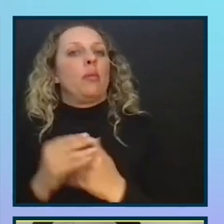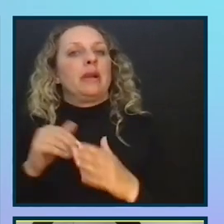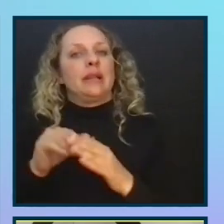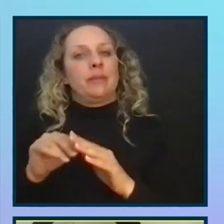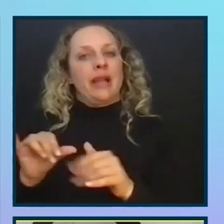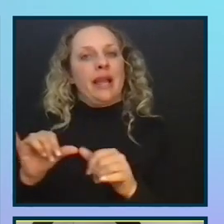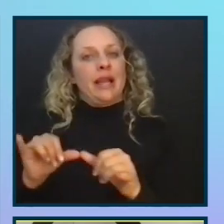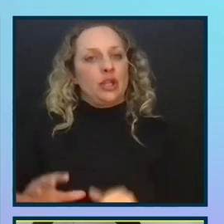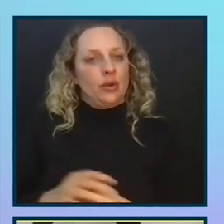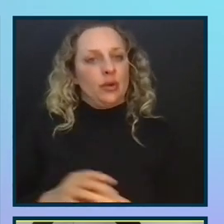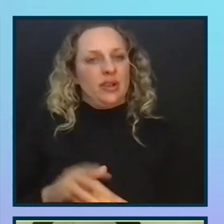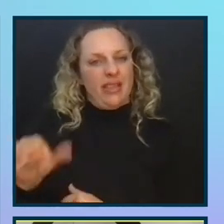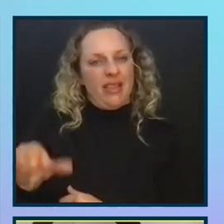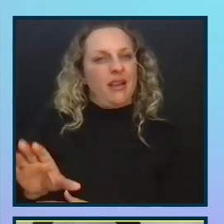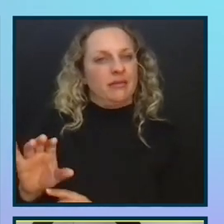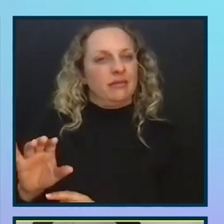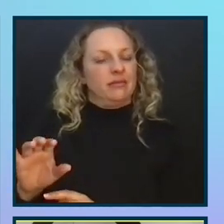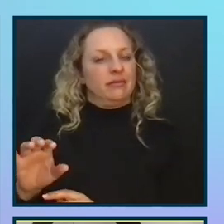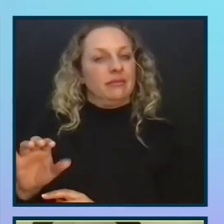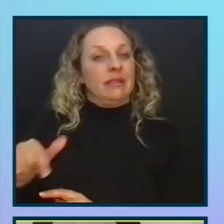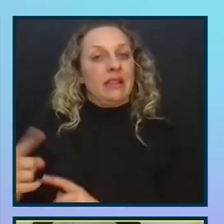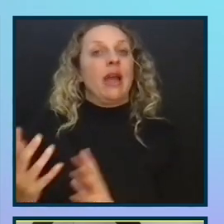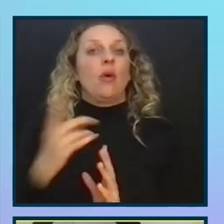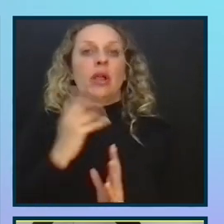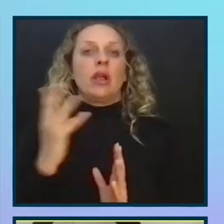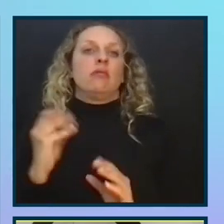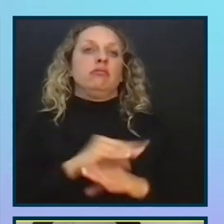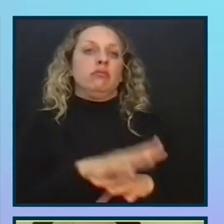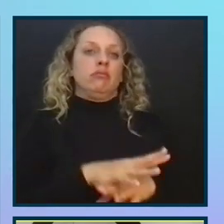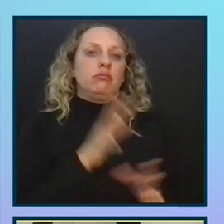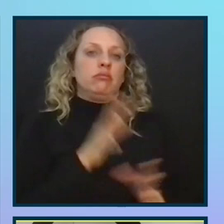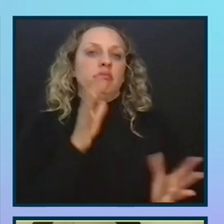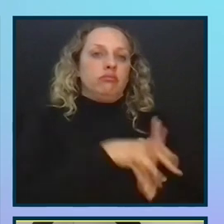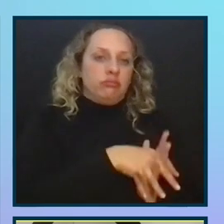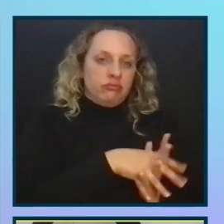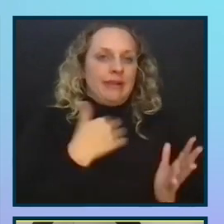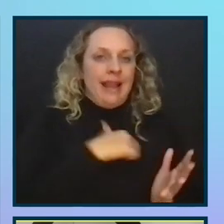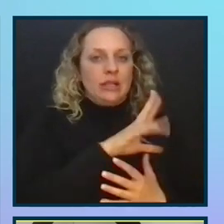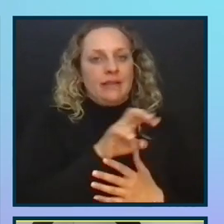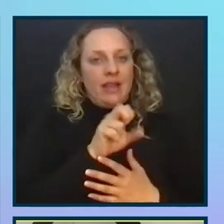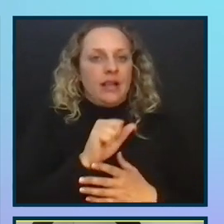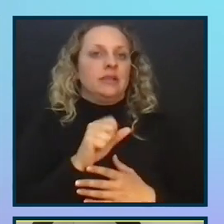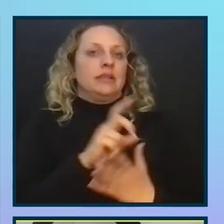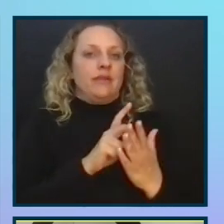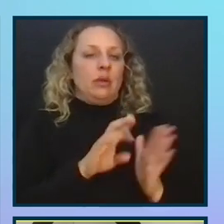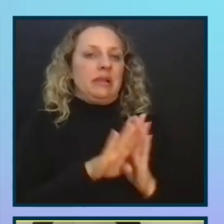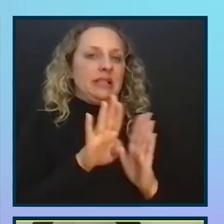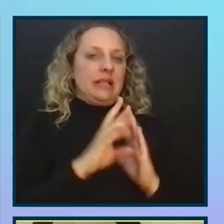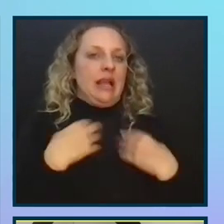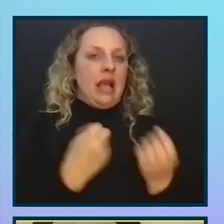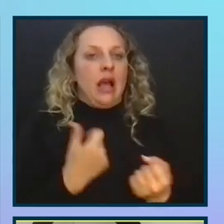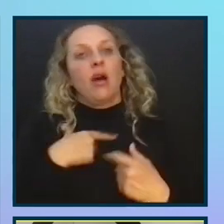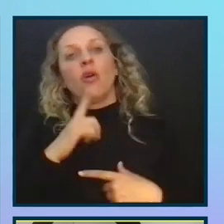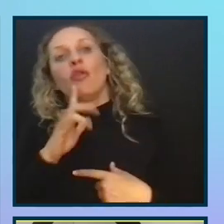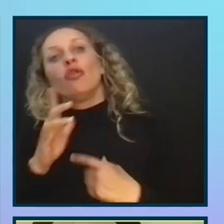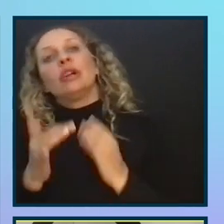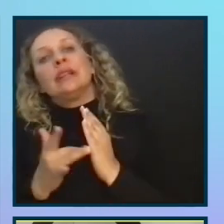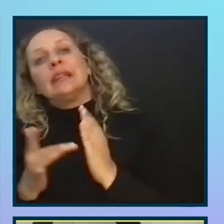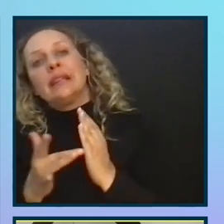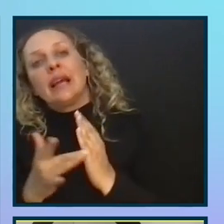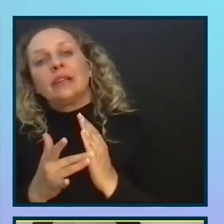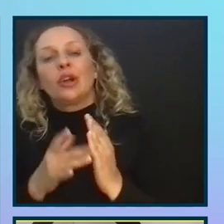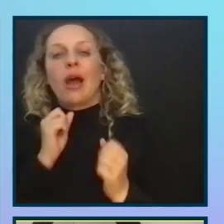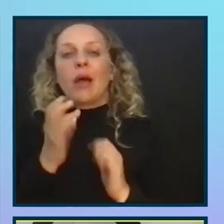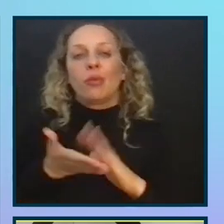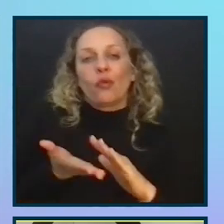Accessibility Engineering. They are embedded within the development teams across CVS Health, responsible for handling the technical reviews and